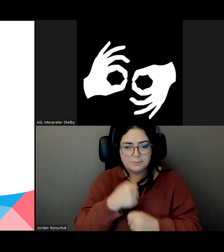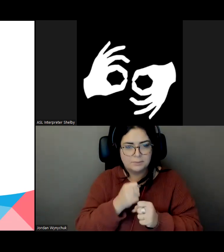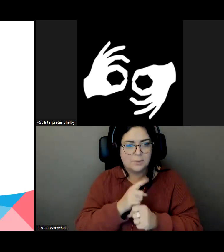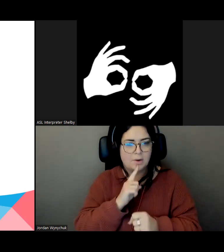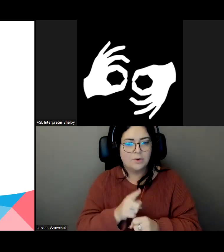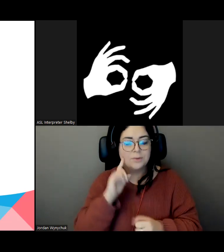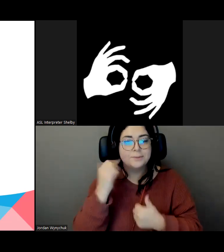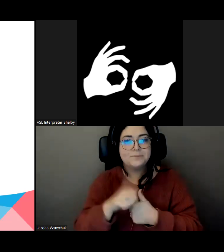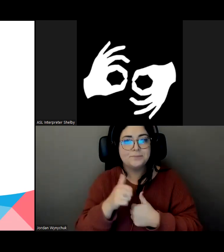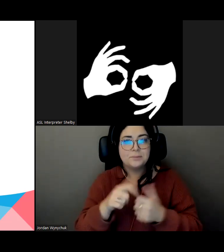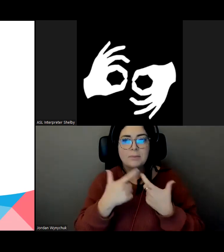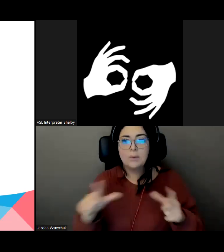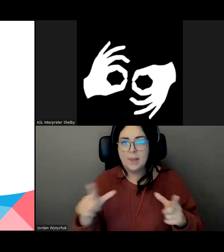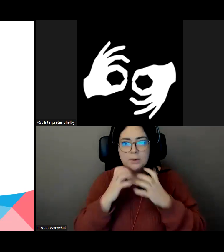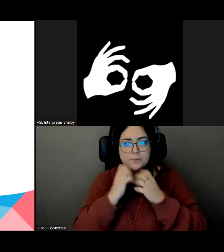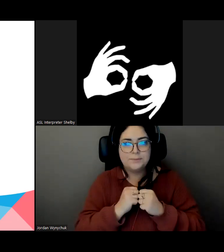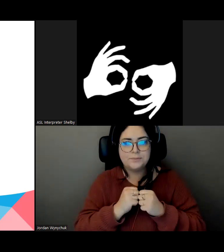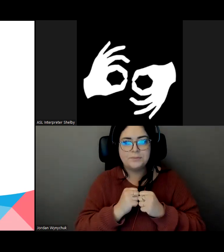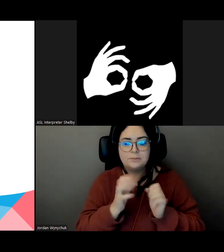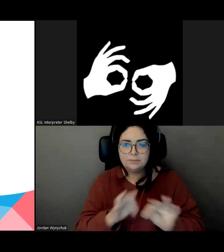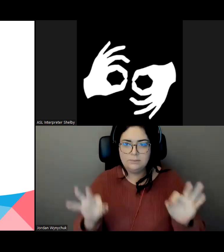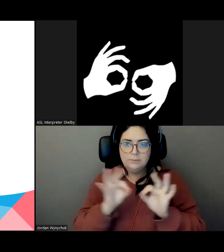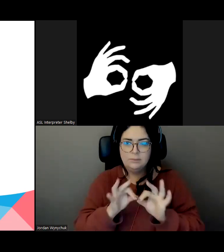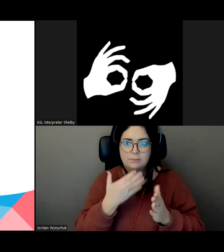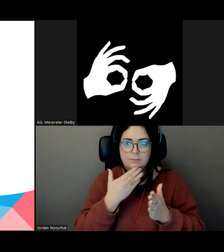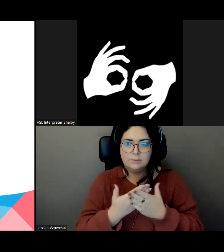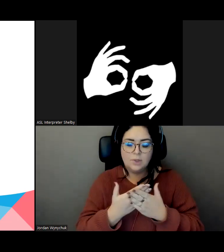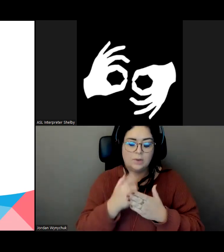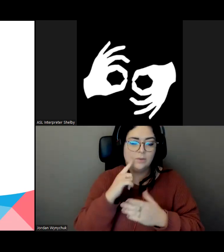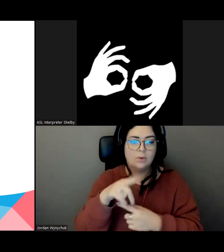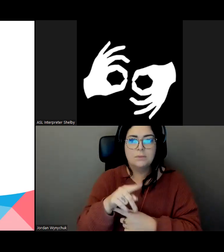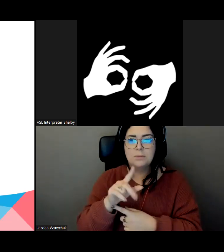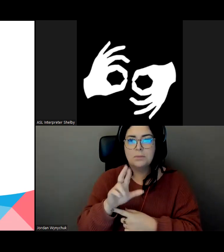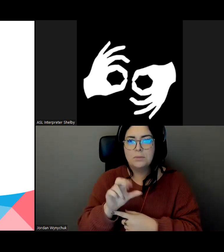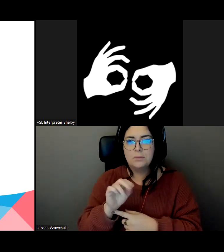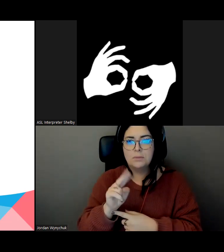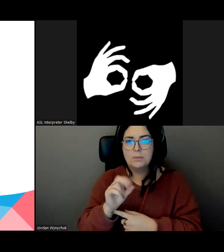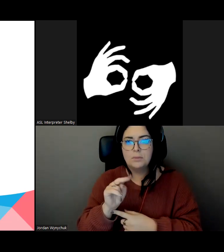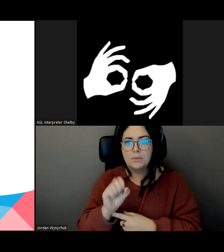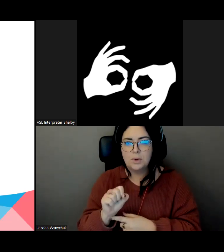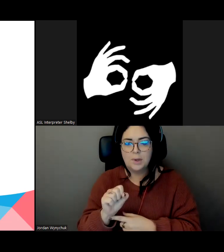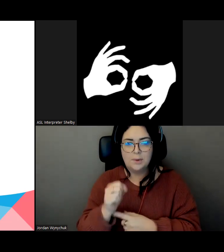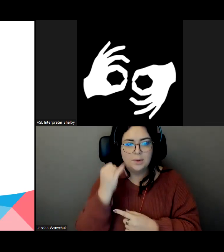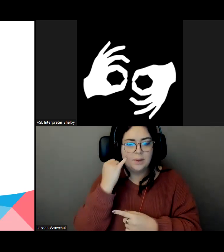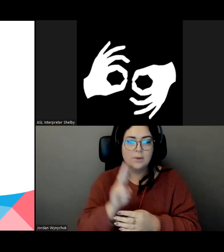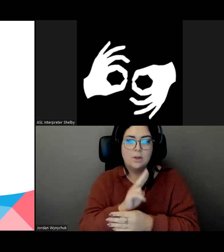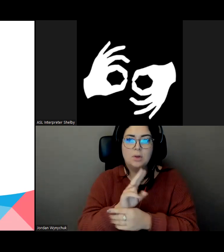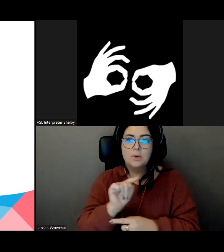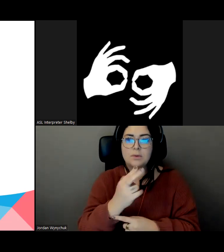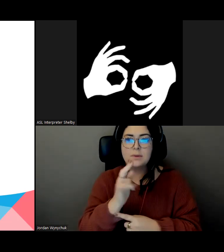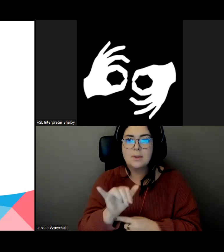Accept that you will mess up sometimes. So for instance, with pronouns, if someone uses they,